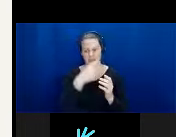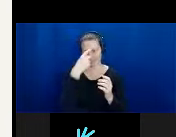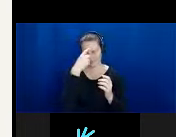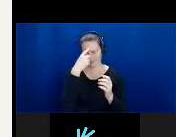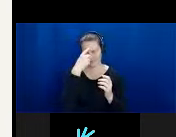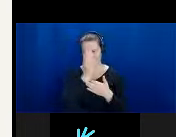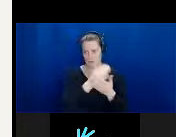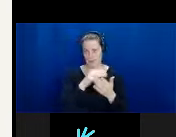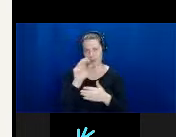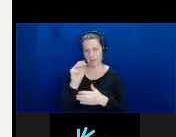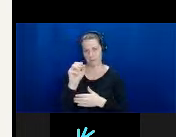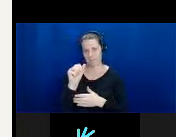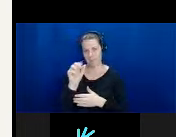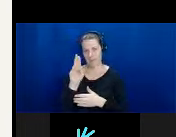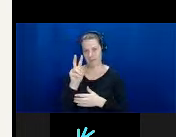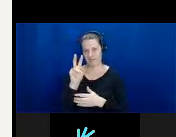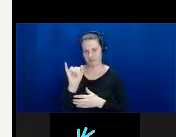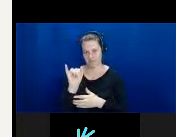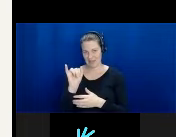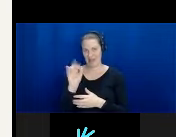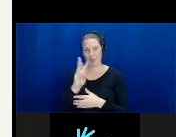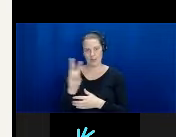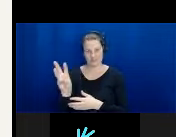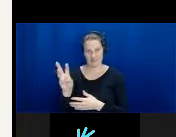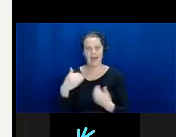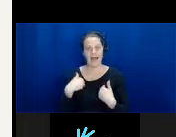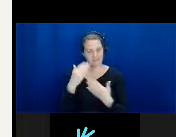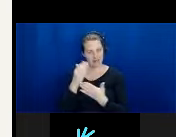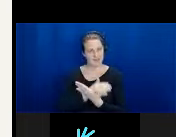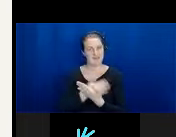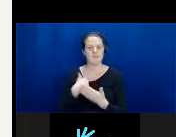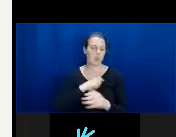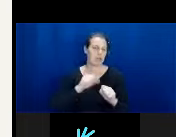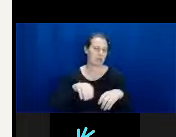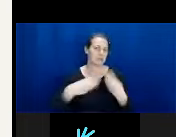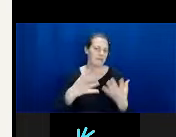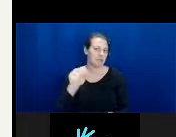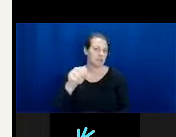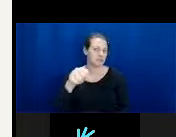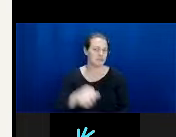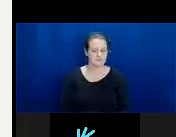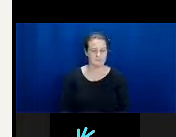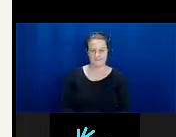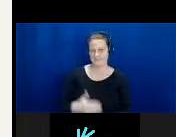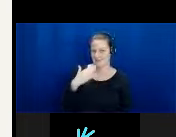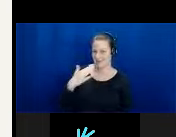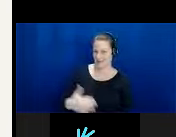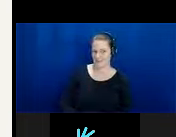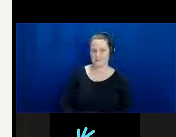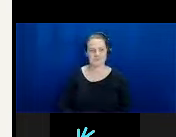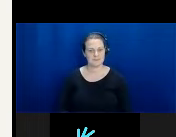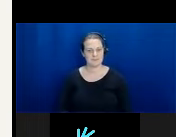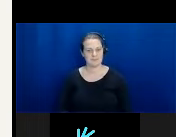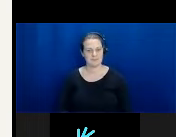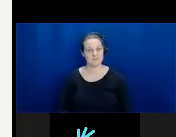like MABV sites as well do have a whole list, but we can send something out. Thank you. We have a